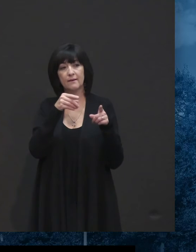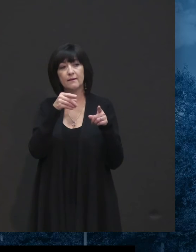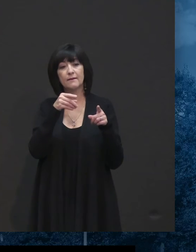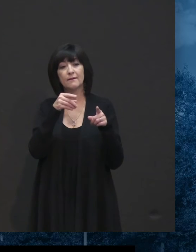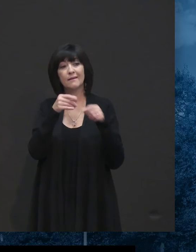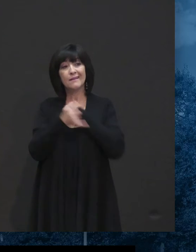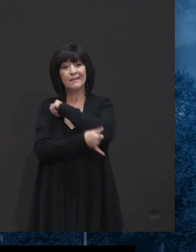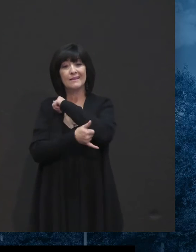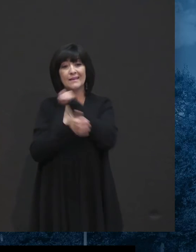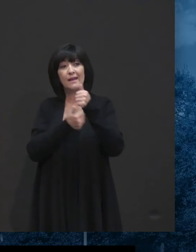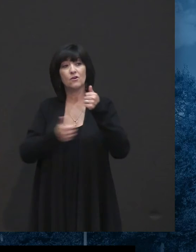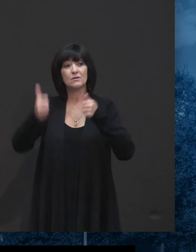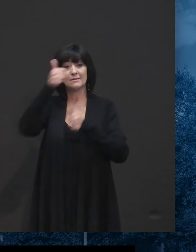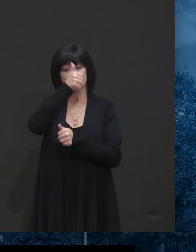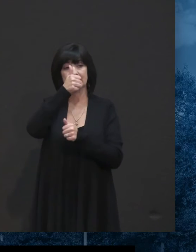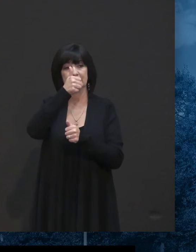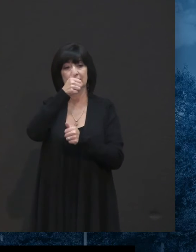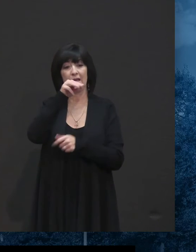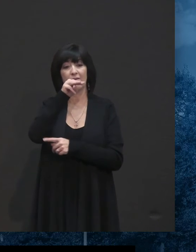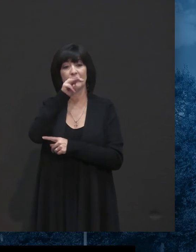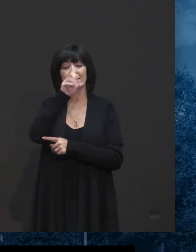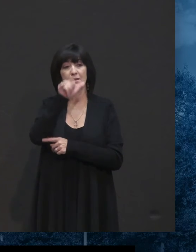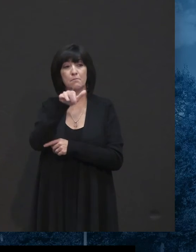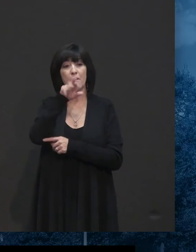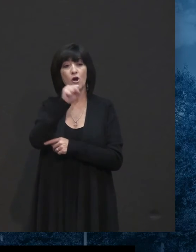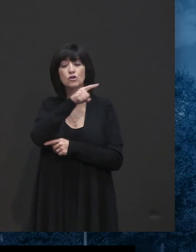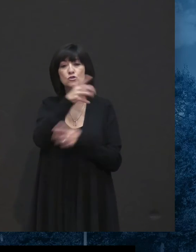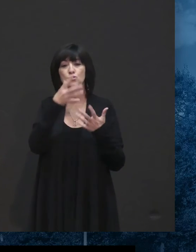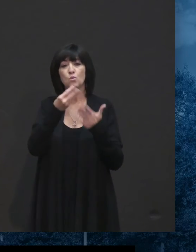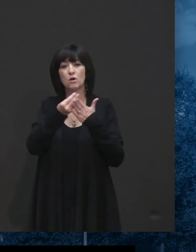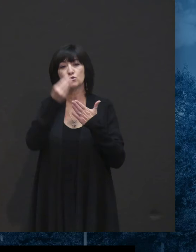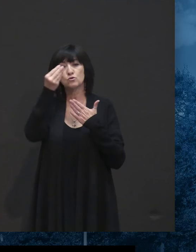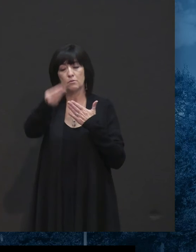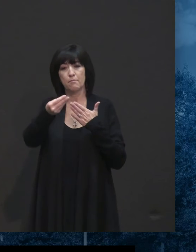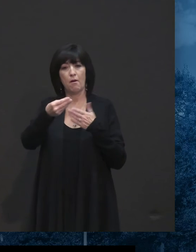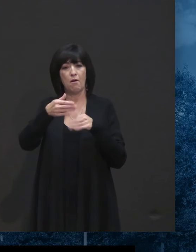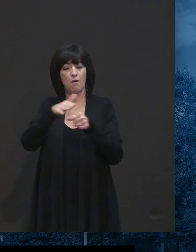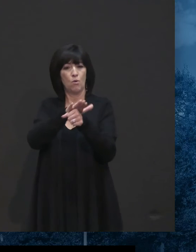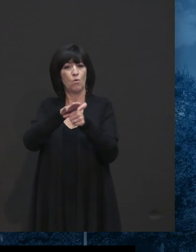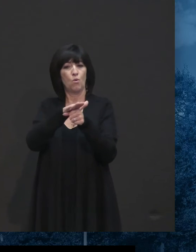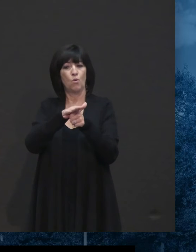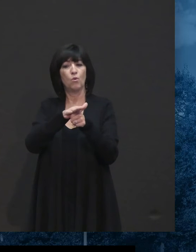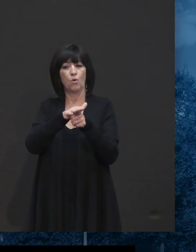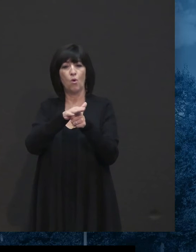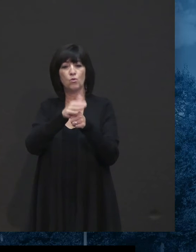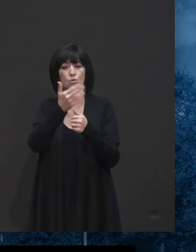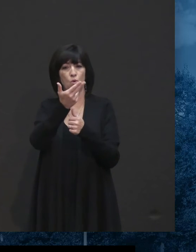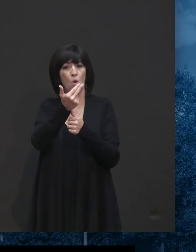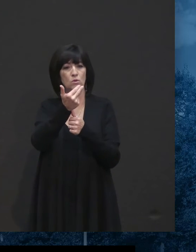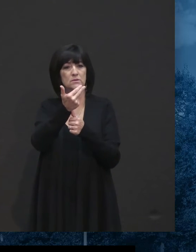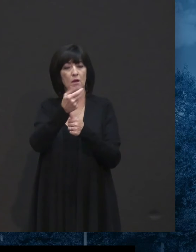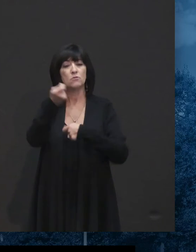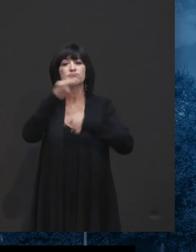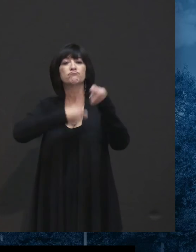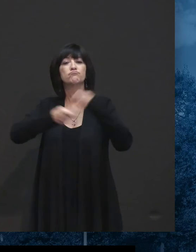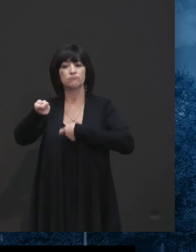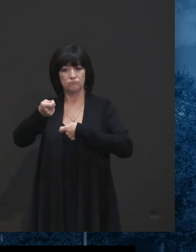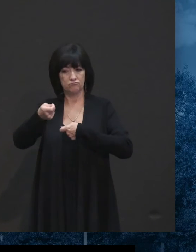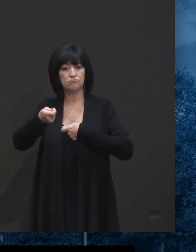to buy a Newcastle area hotel and turn it into a homeless shelter? Is this something the state would consider partnering with to provide